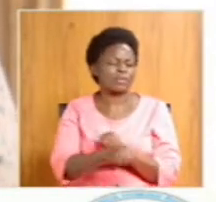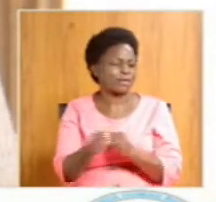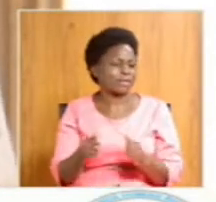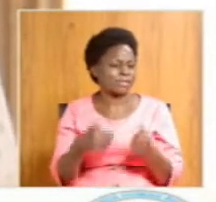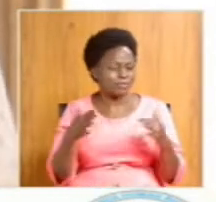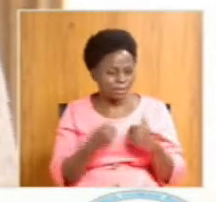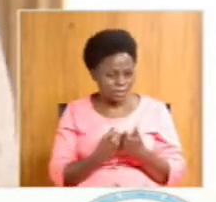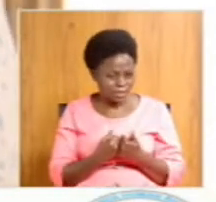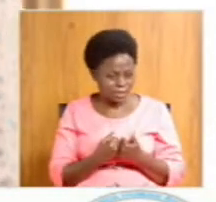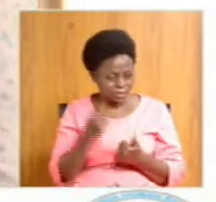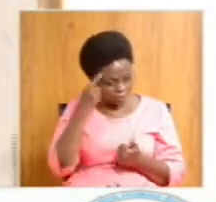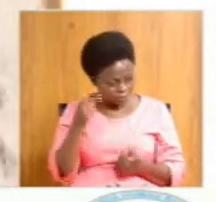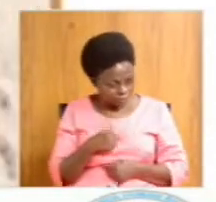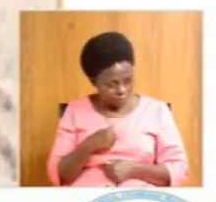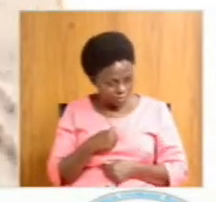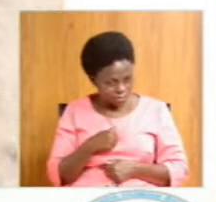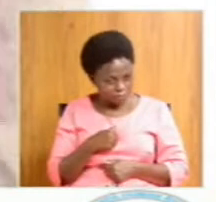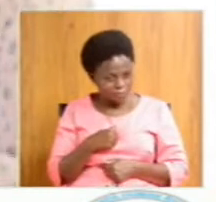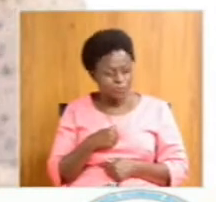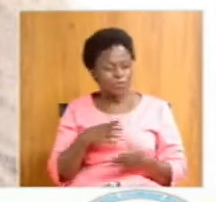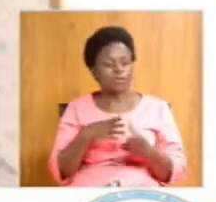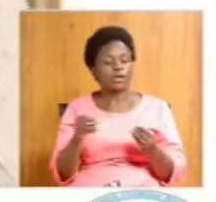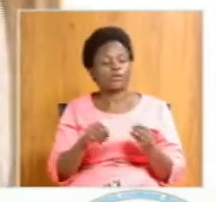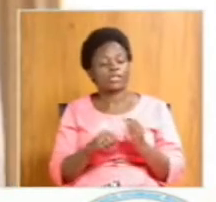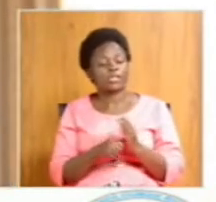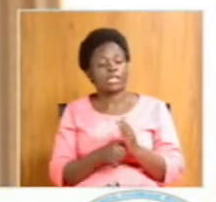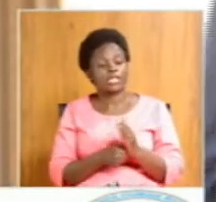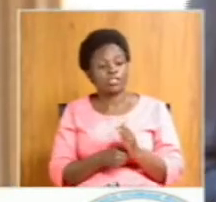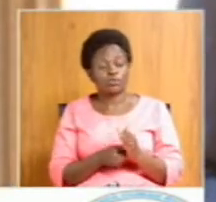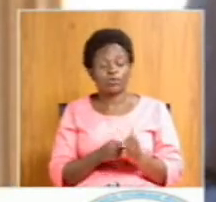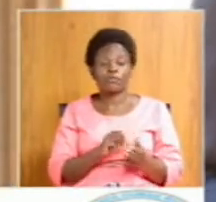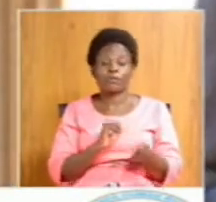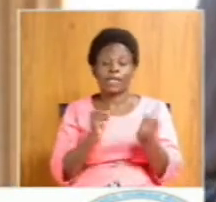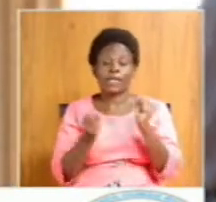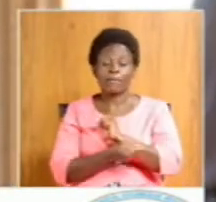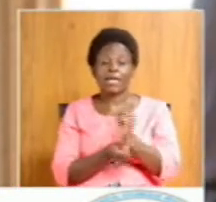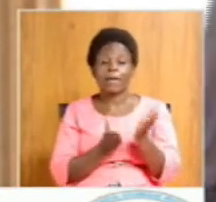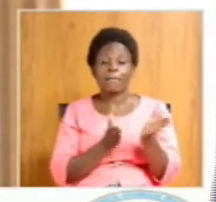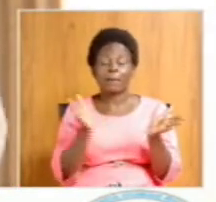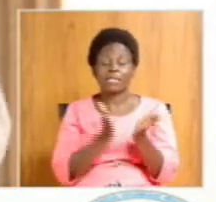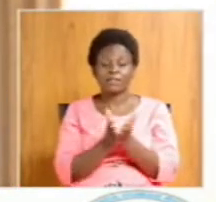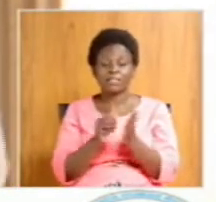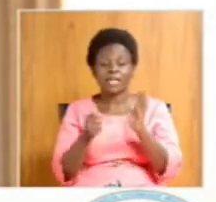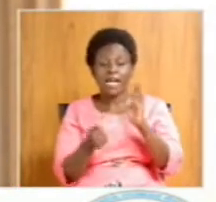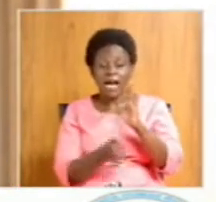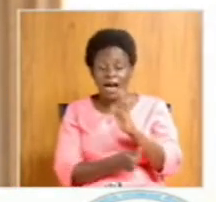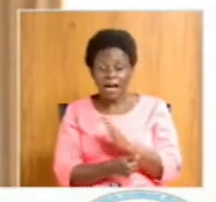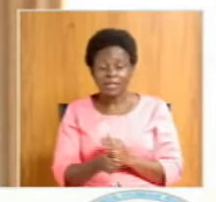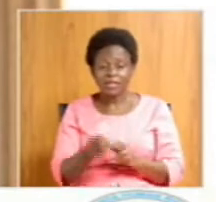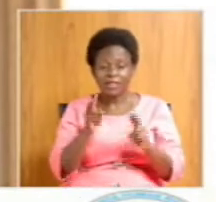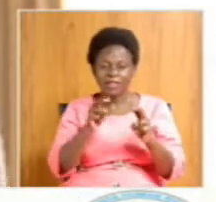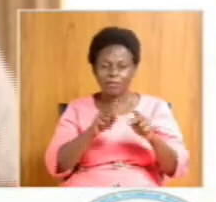challenging. So for me, to be able to address the issue of reclaiming public service, but also under the theme of citizen